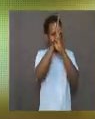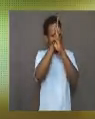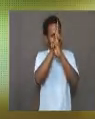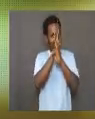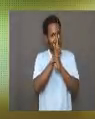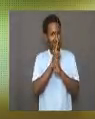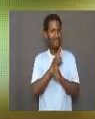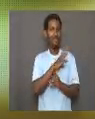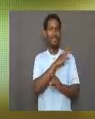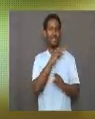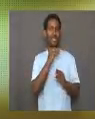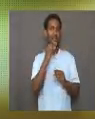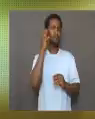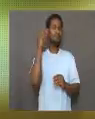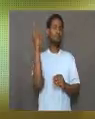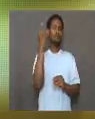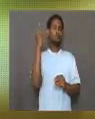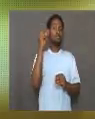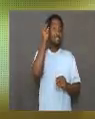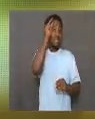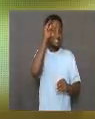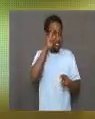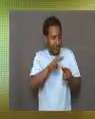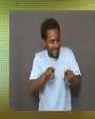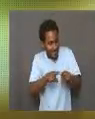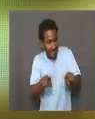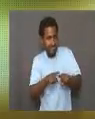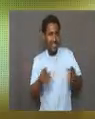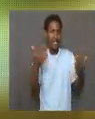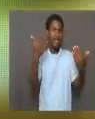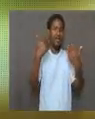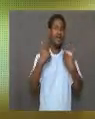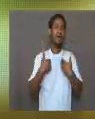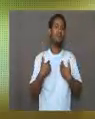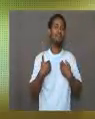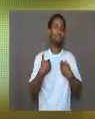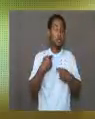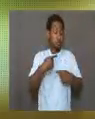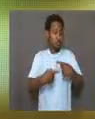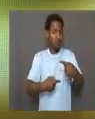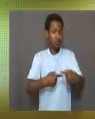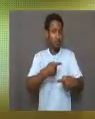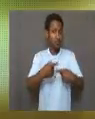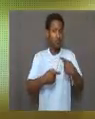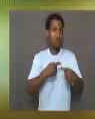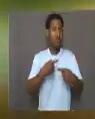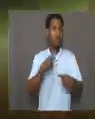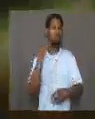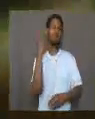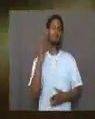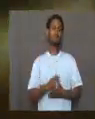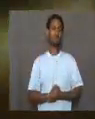Respecting and valuing cultural differences has the following